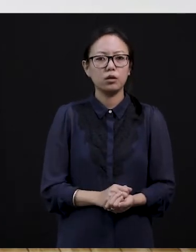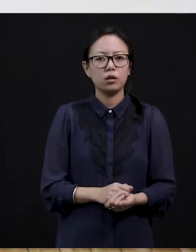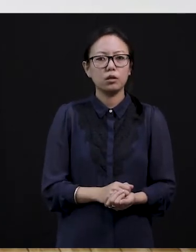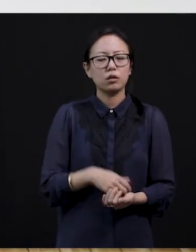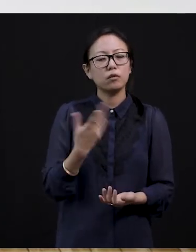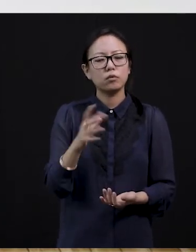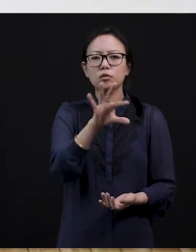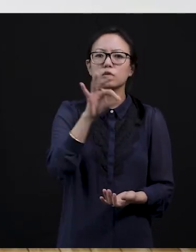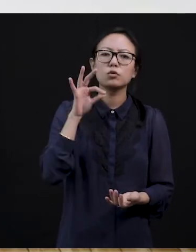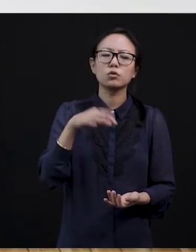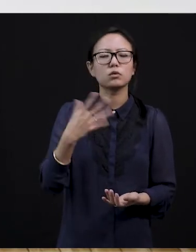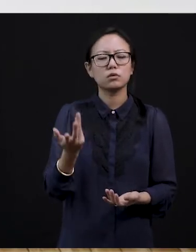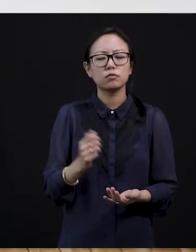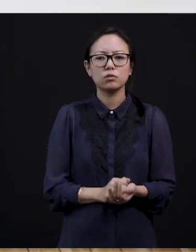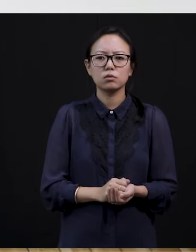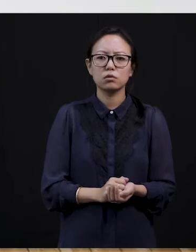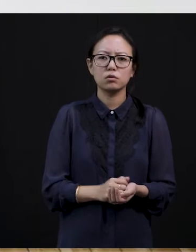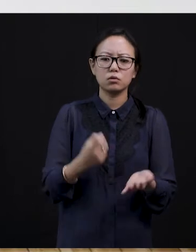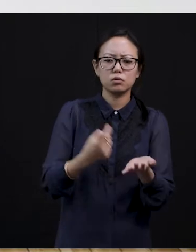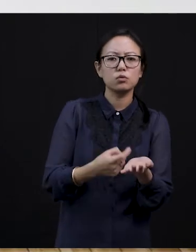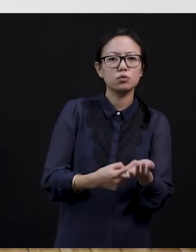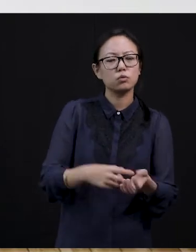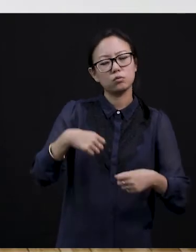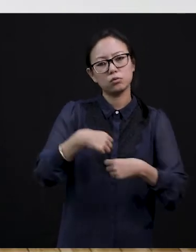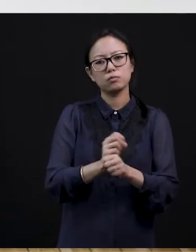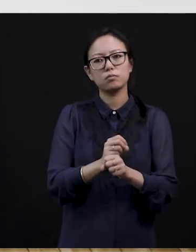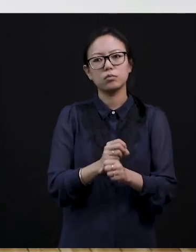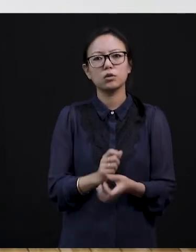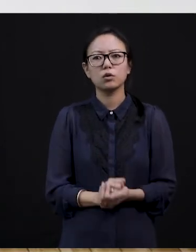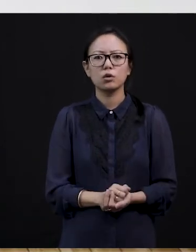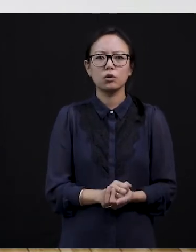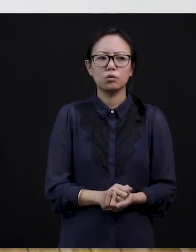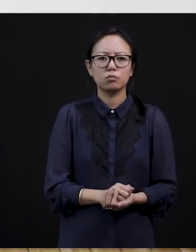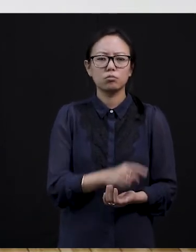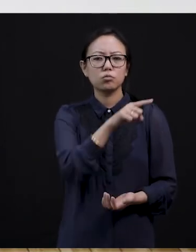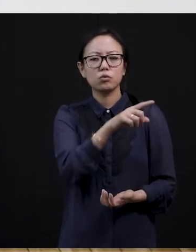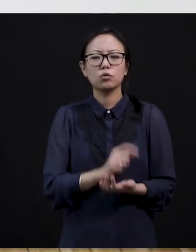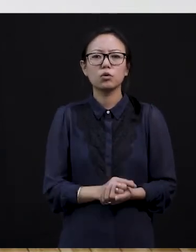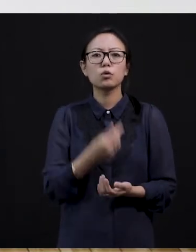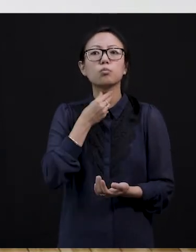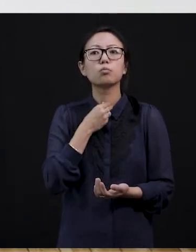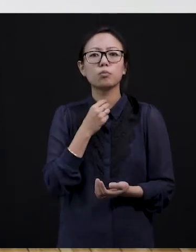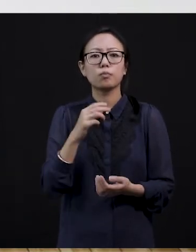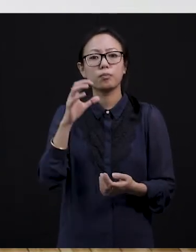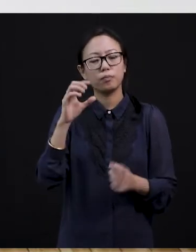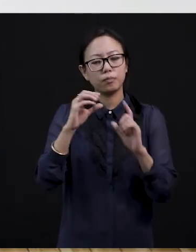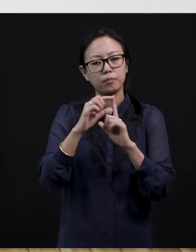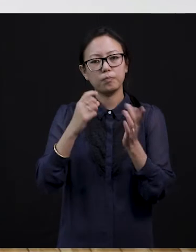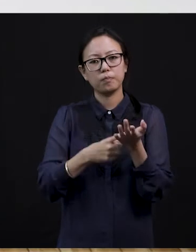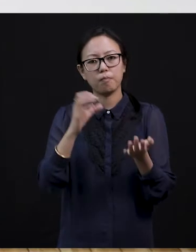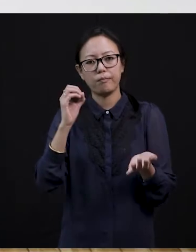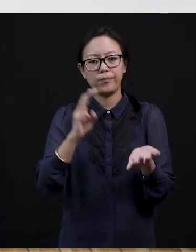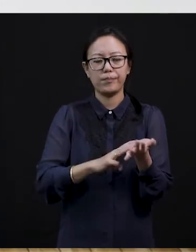legislate according to what you want, according to what they have promised you, and based on that promise, you had voted them. So that